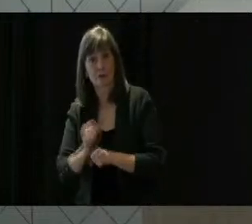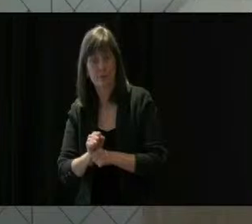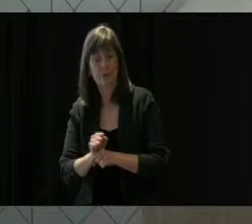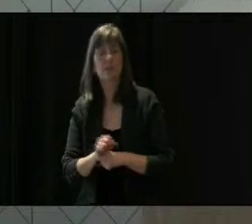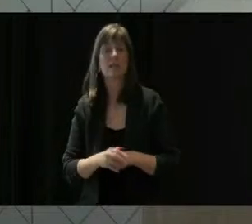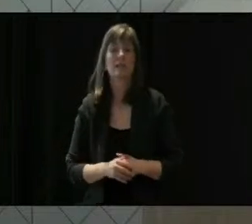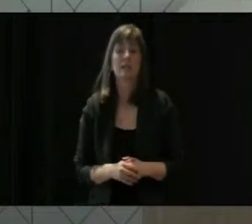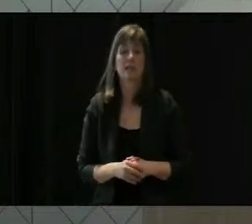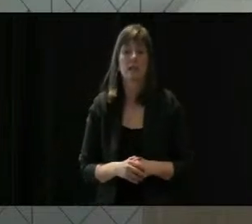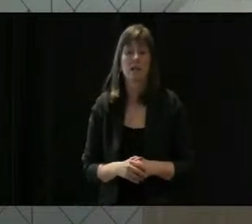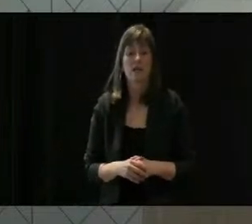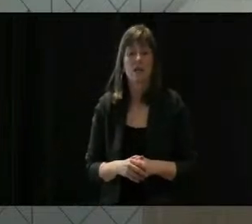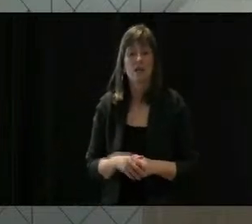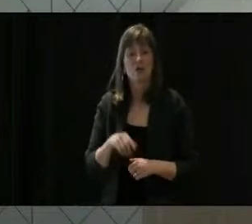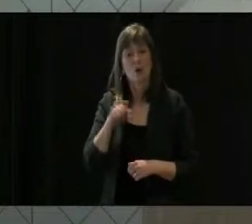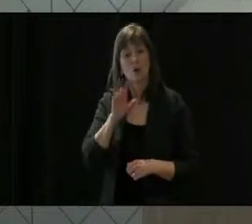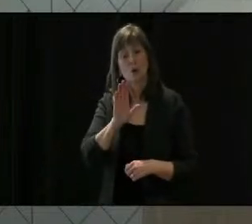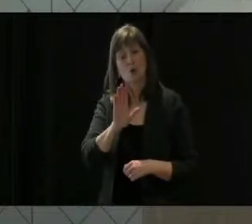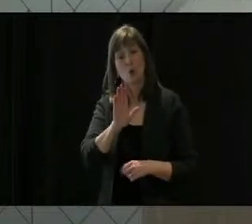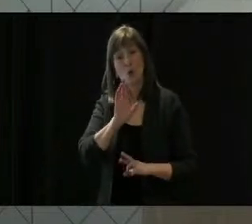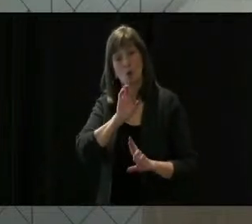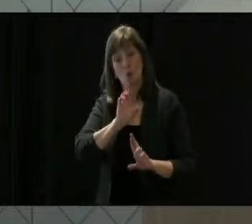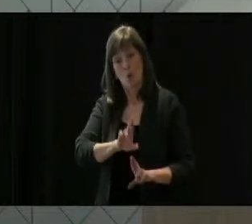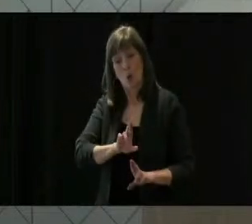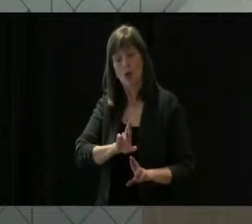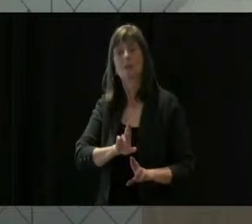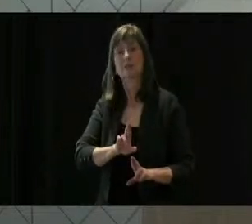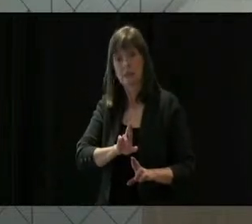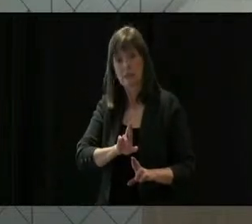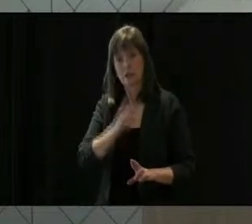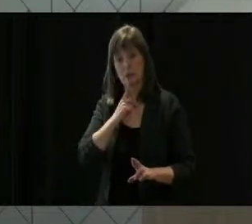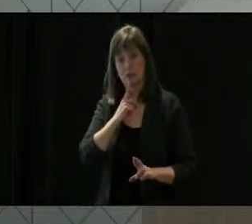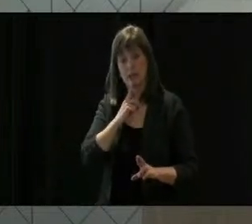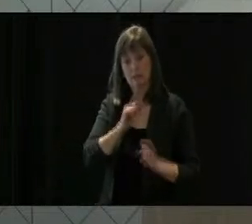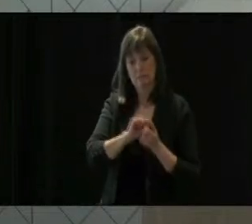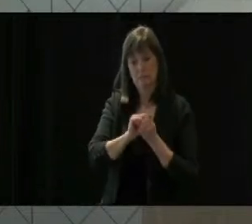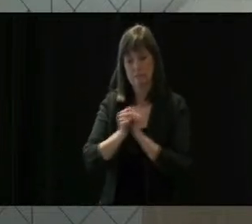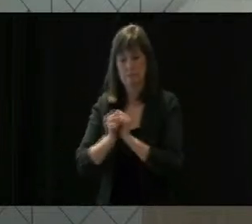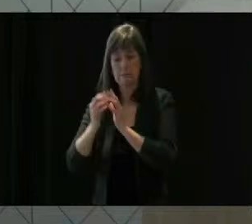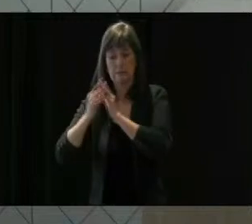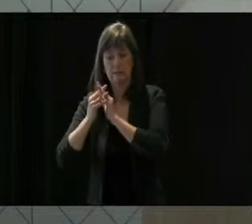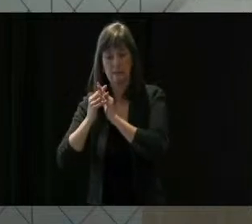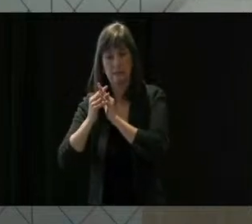but you also, I guess, seeking a reset with the unions. What does that look like?